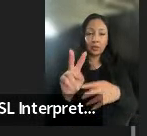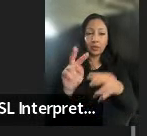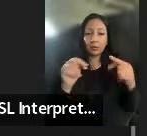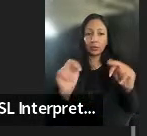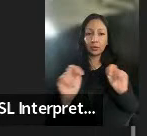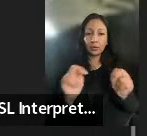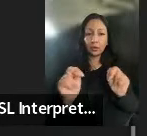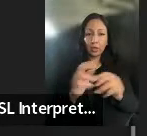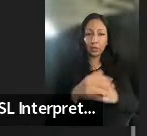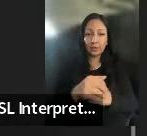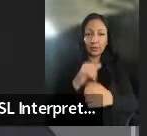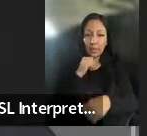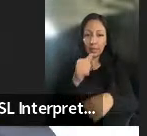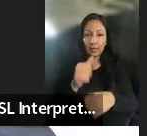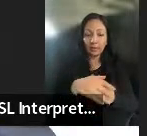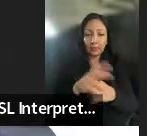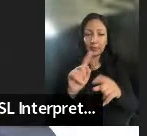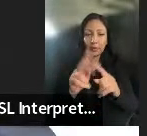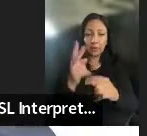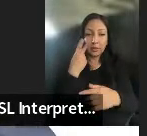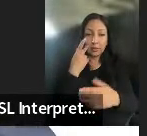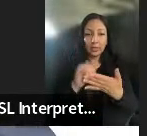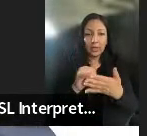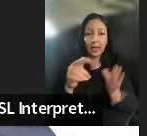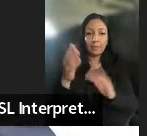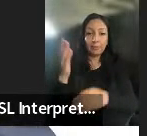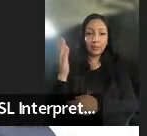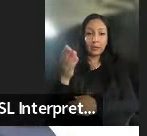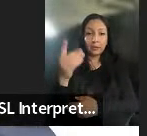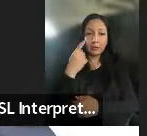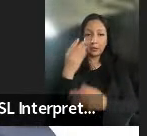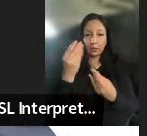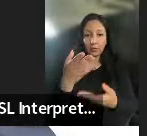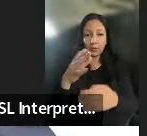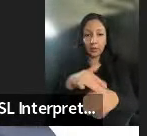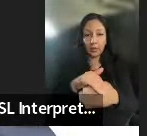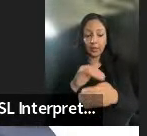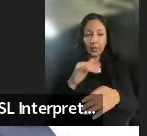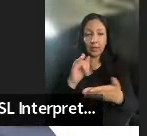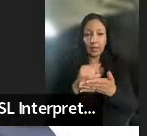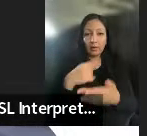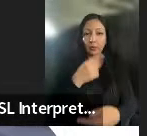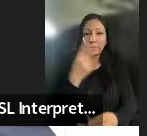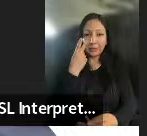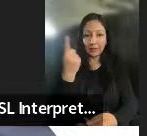at the presentation of information that you received today.